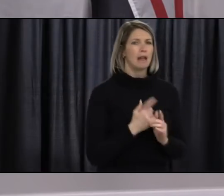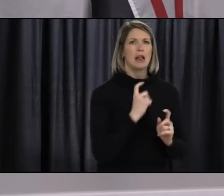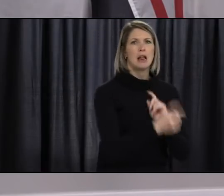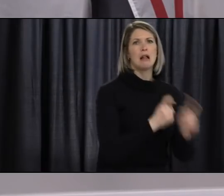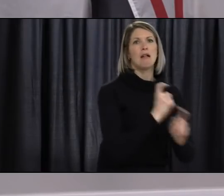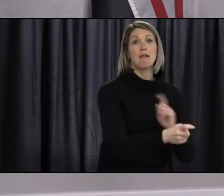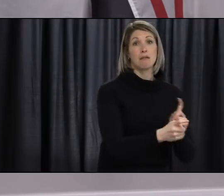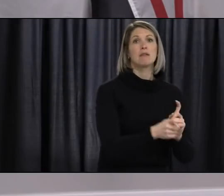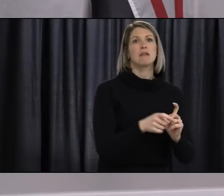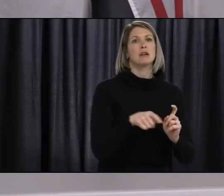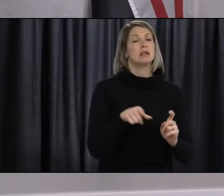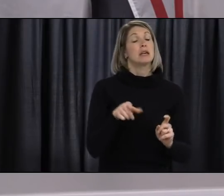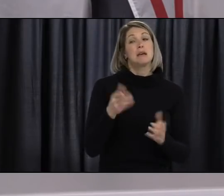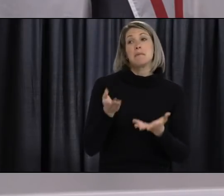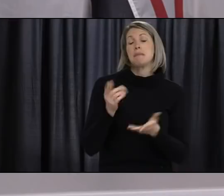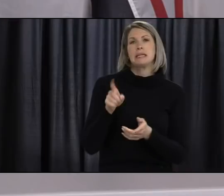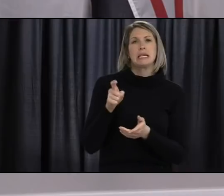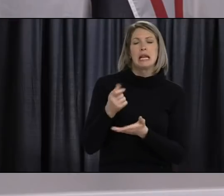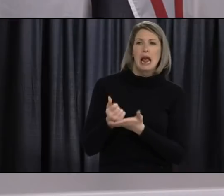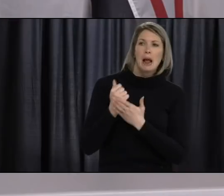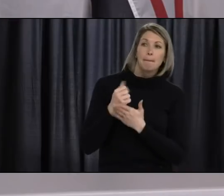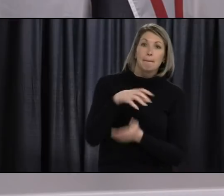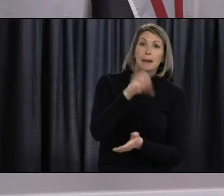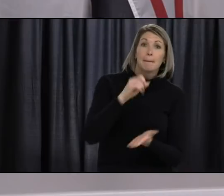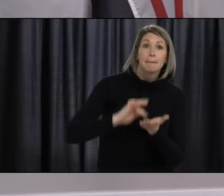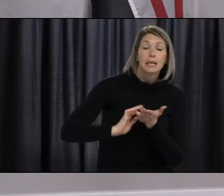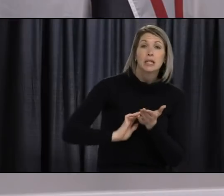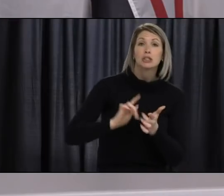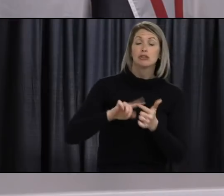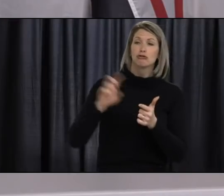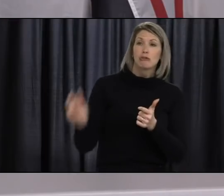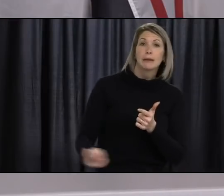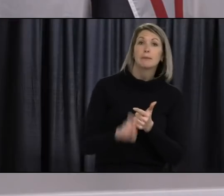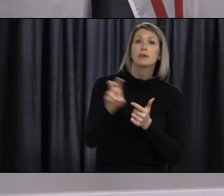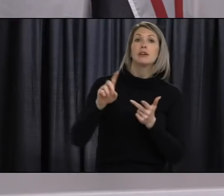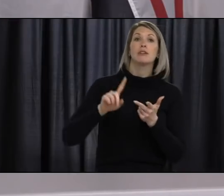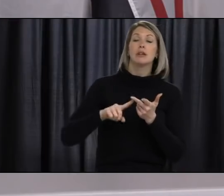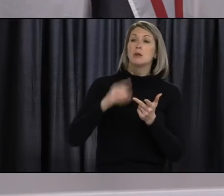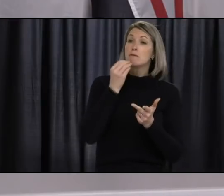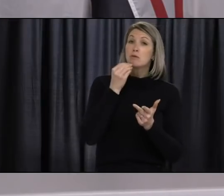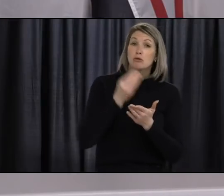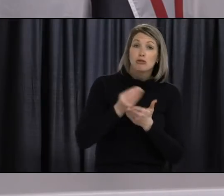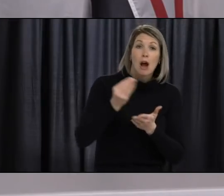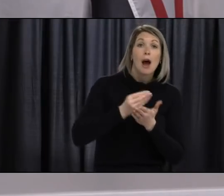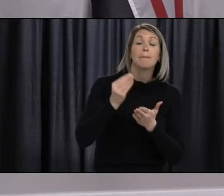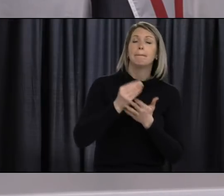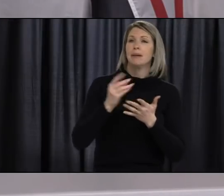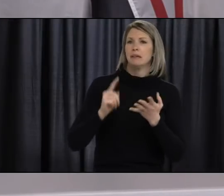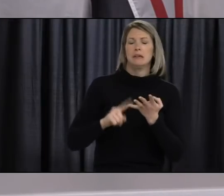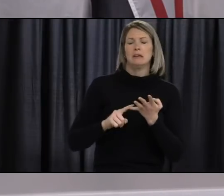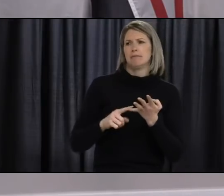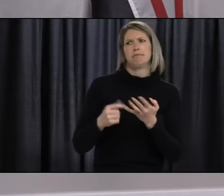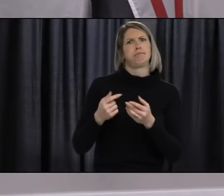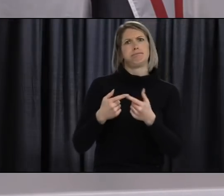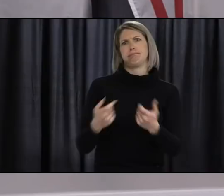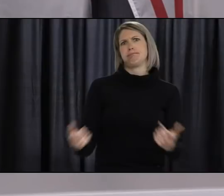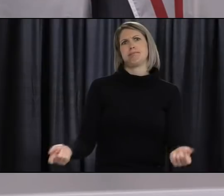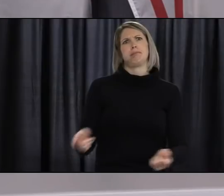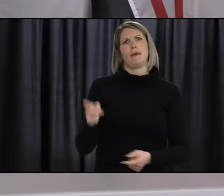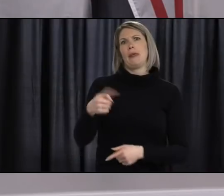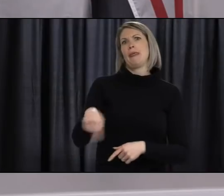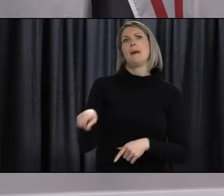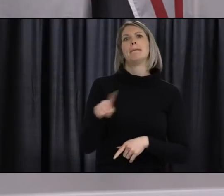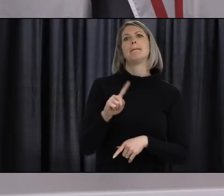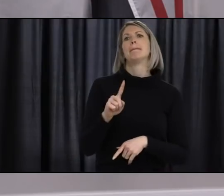anything from helping you deliver groceries, medications, or transportation for services for seniors or some of the persons